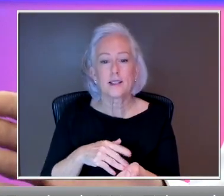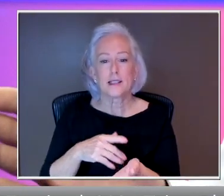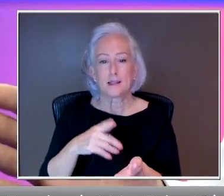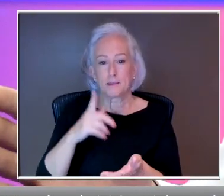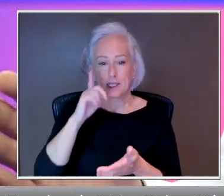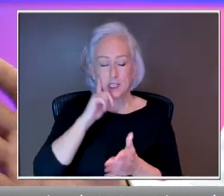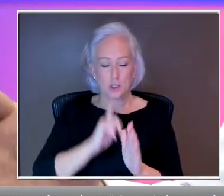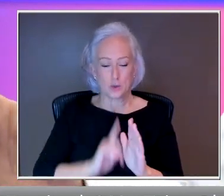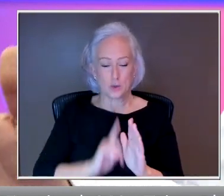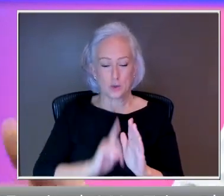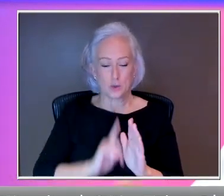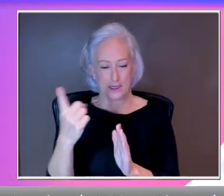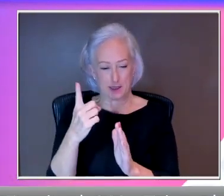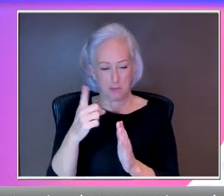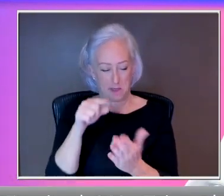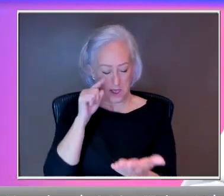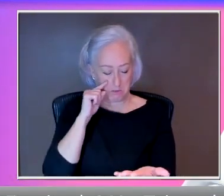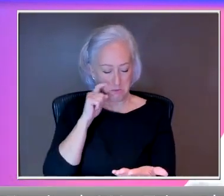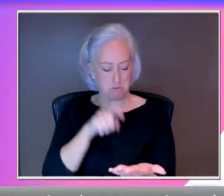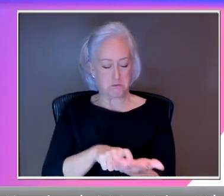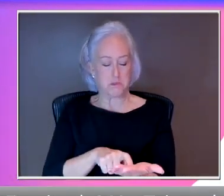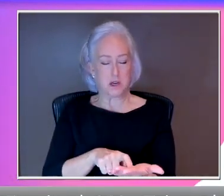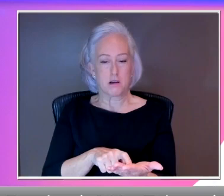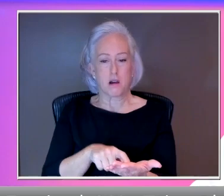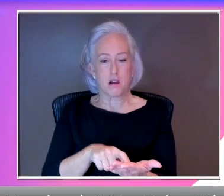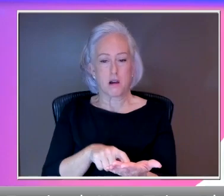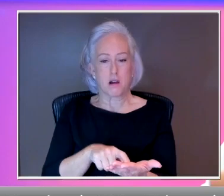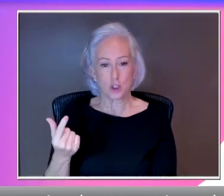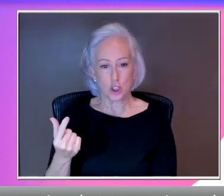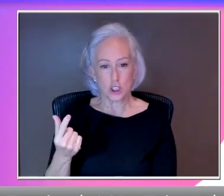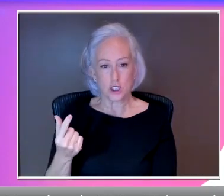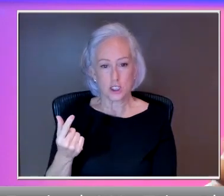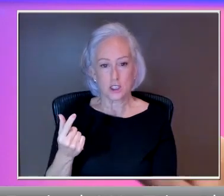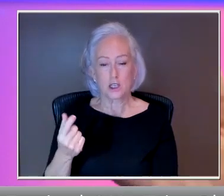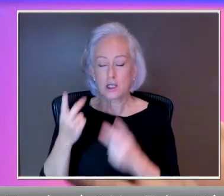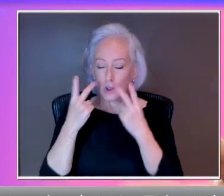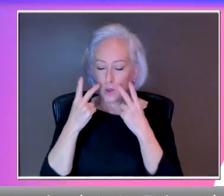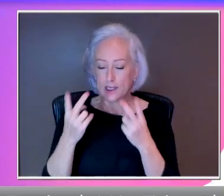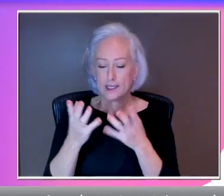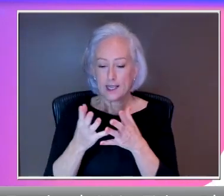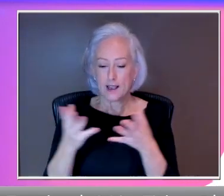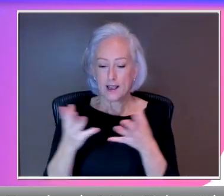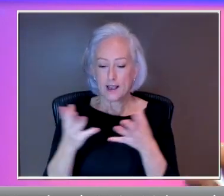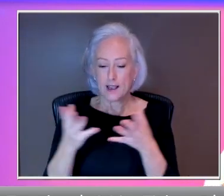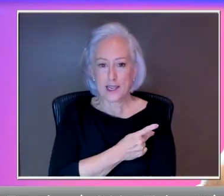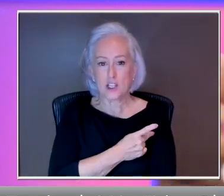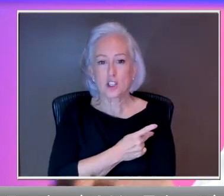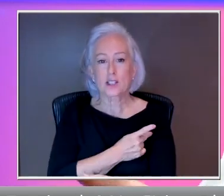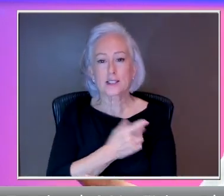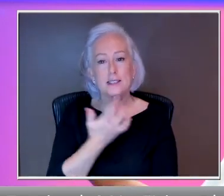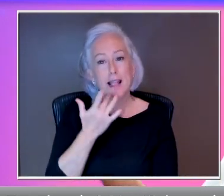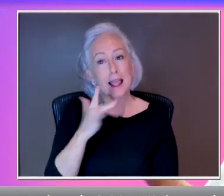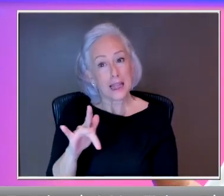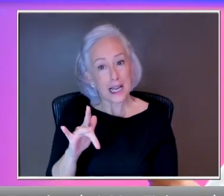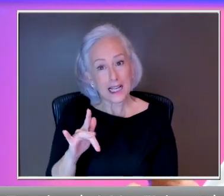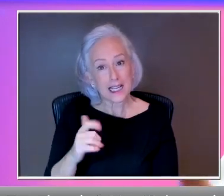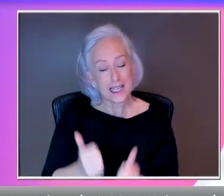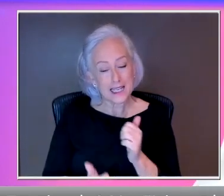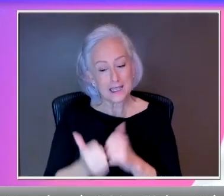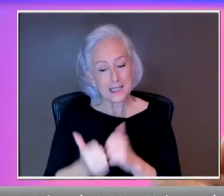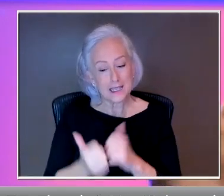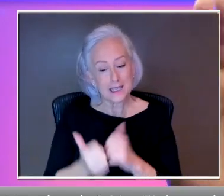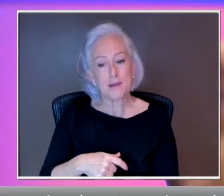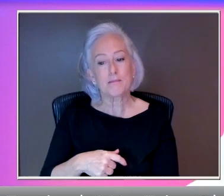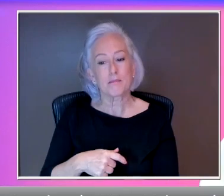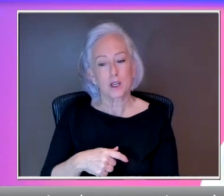EKG. And a lot of times we see a lot of patients, and fortunately most of the time we're able to reassure them after appropriate testing.